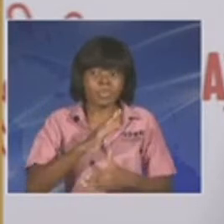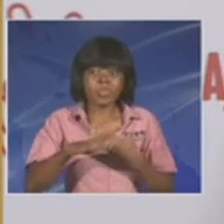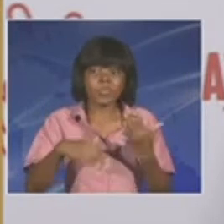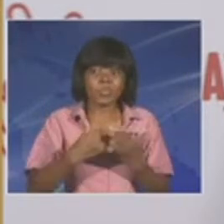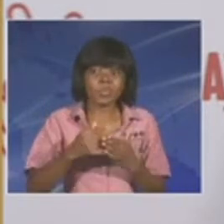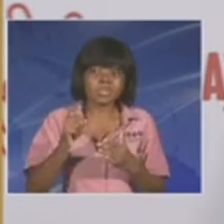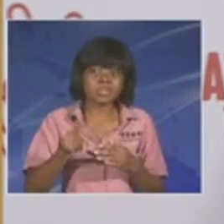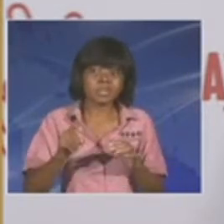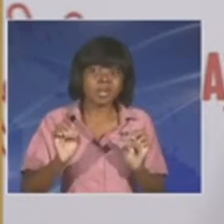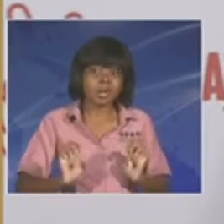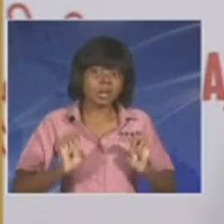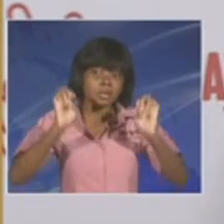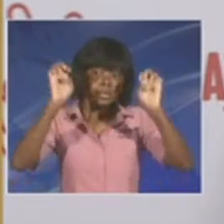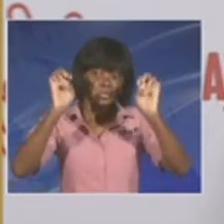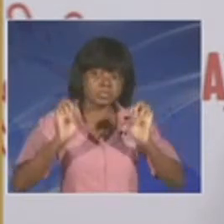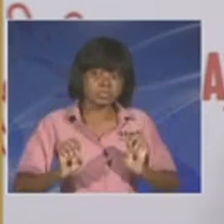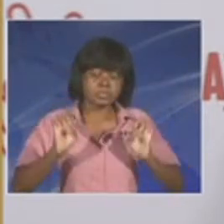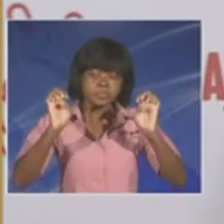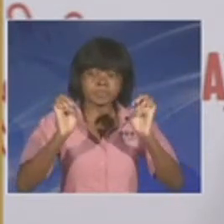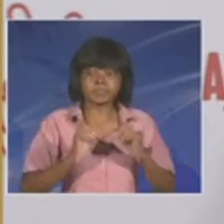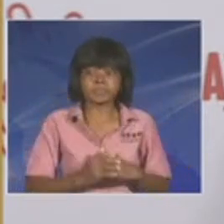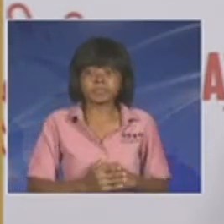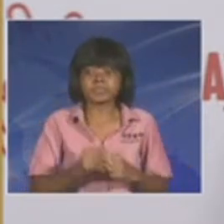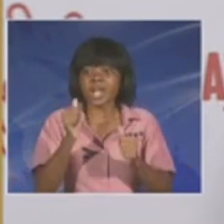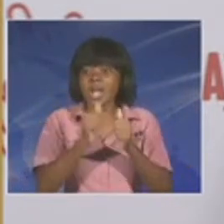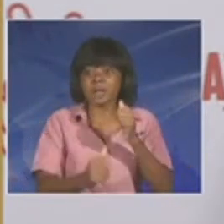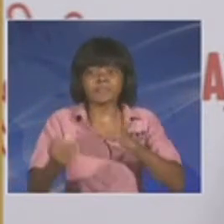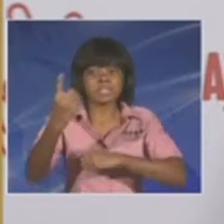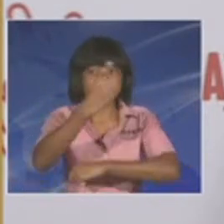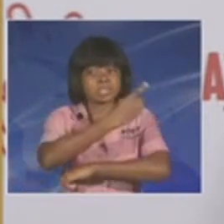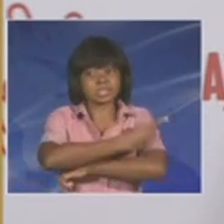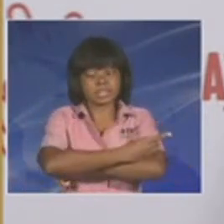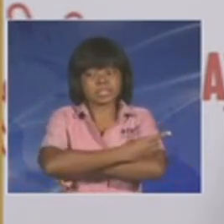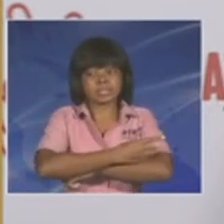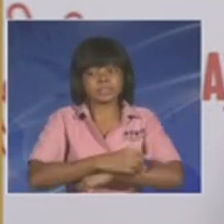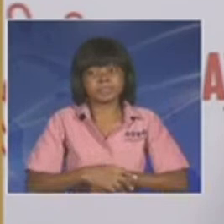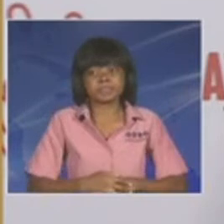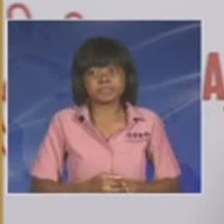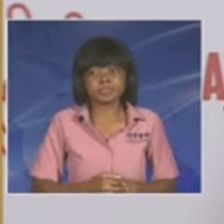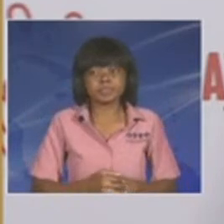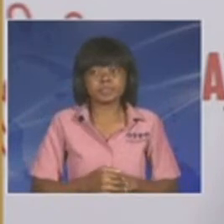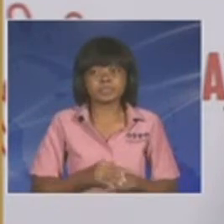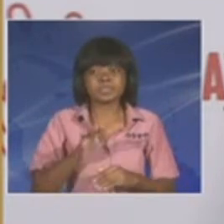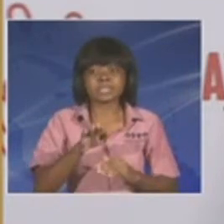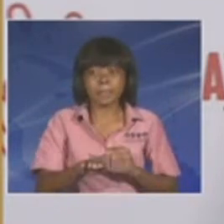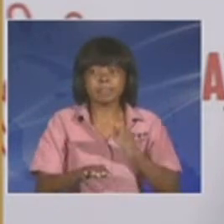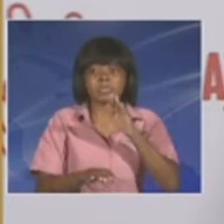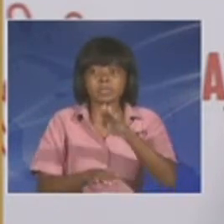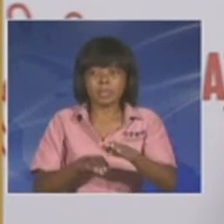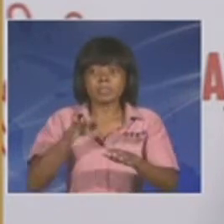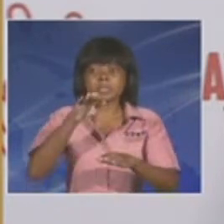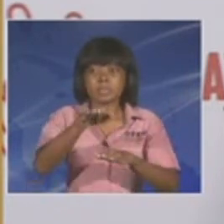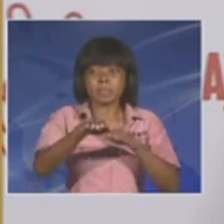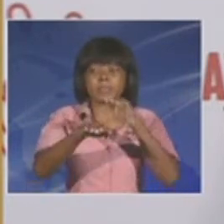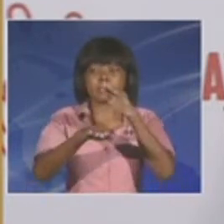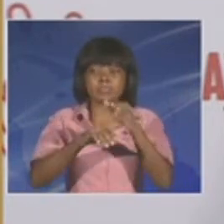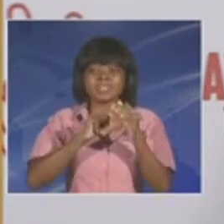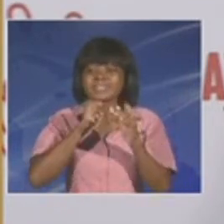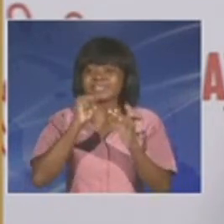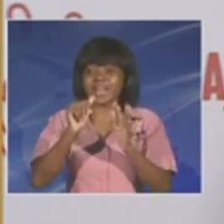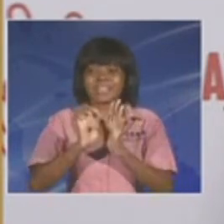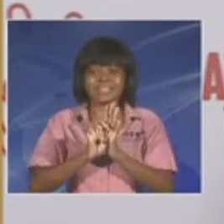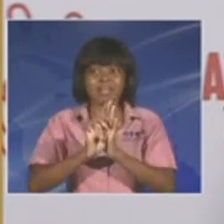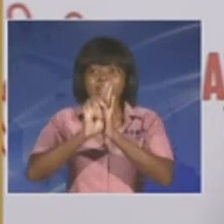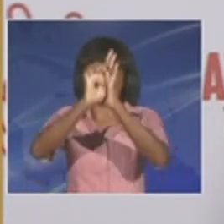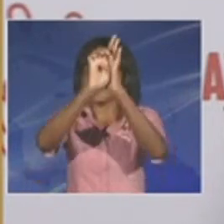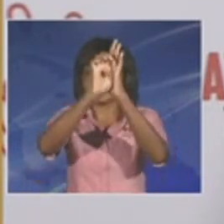to make movement part of our day. We talk about using the elevator instead of the stairs, so I'll remind us that we can do that. We can park further away